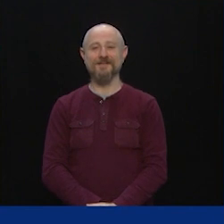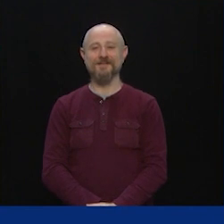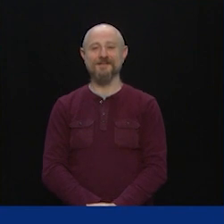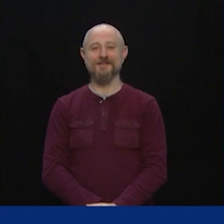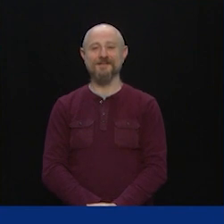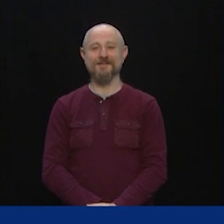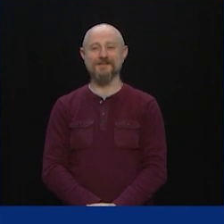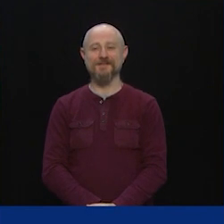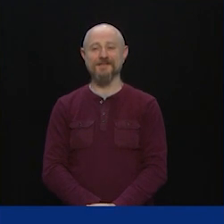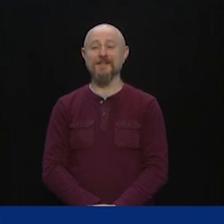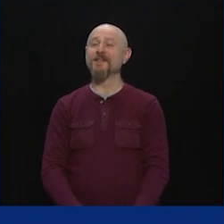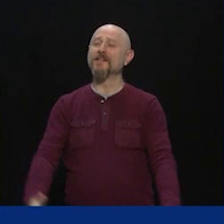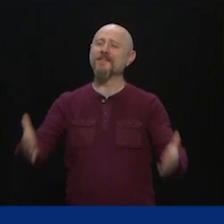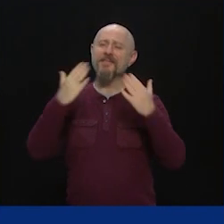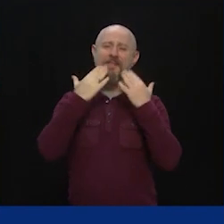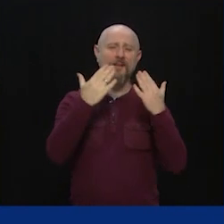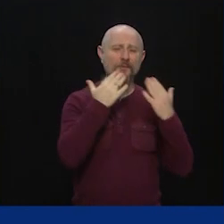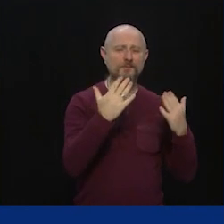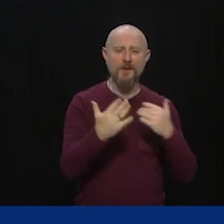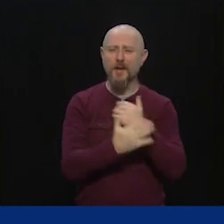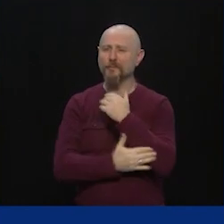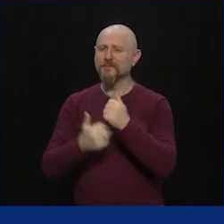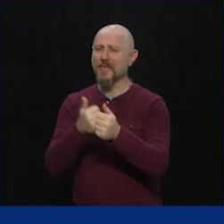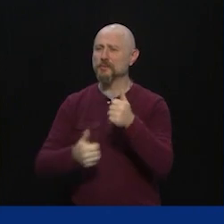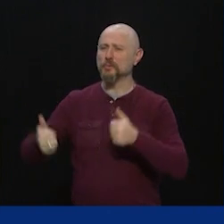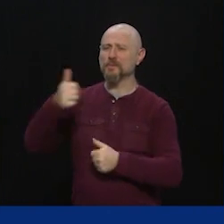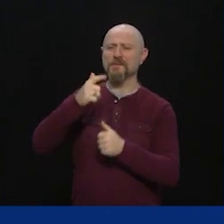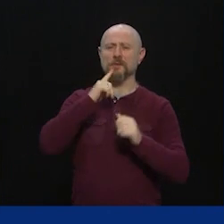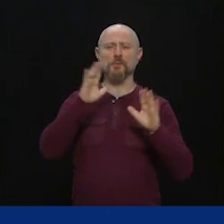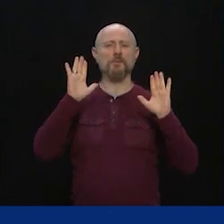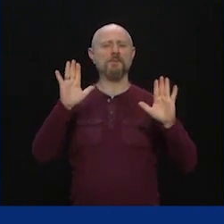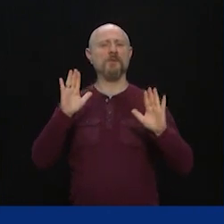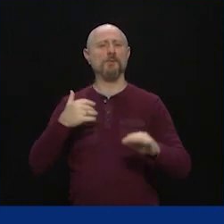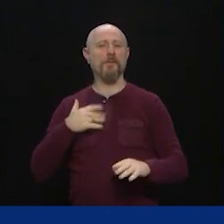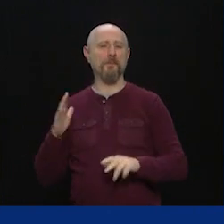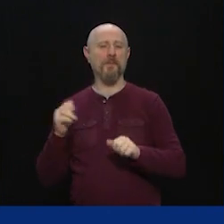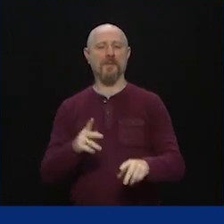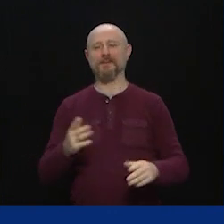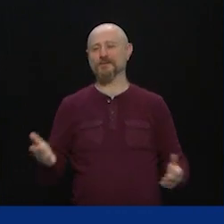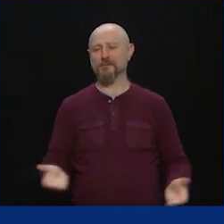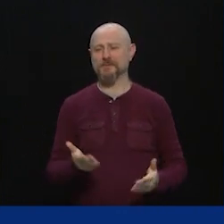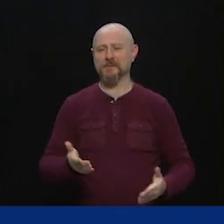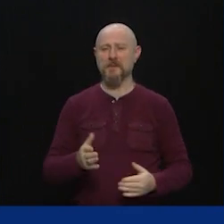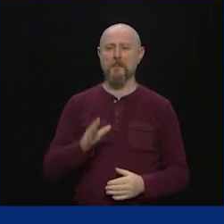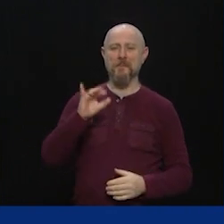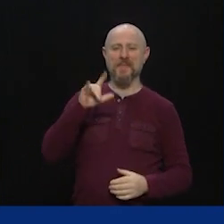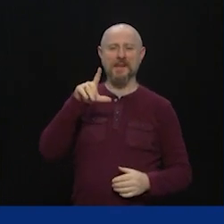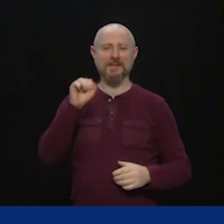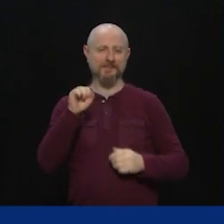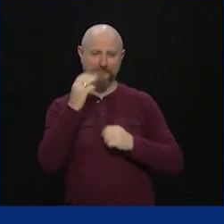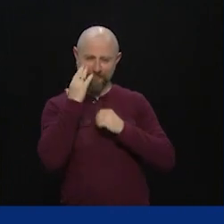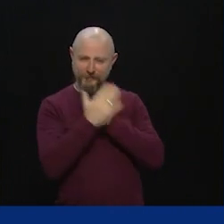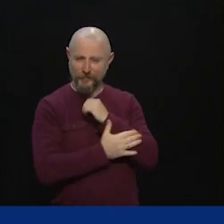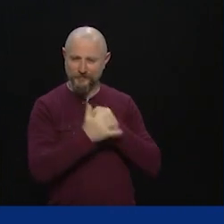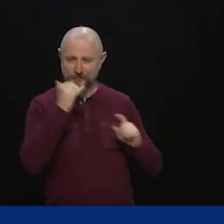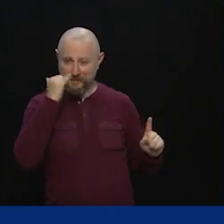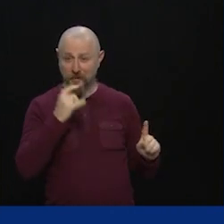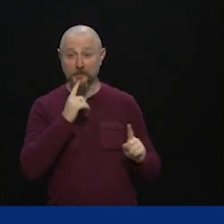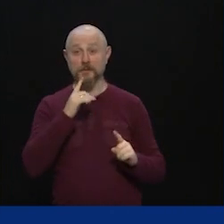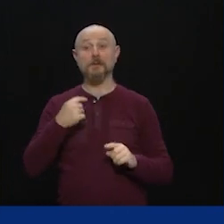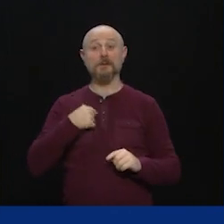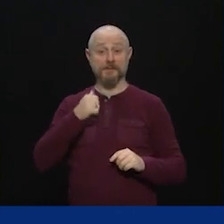Well, thank you, County Executive. It's great to be back in Bill's country. How about that game yesterday?